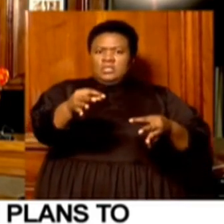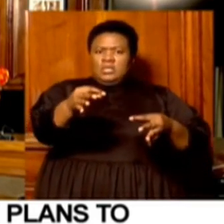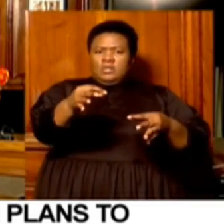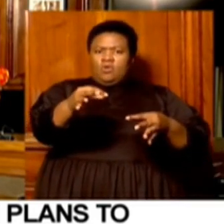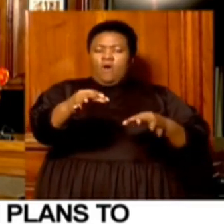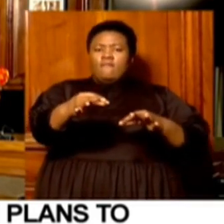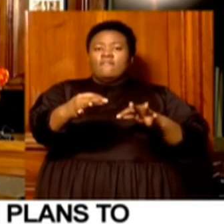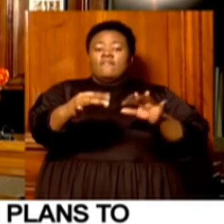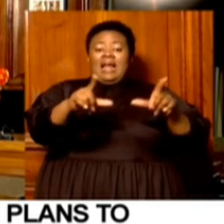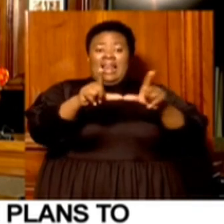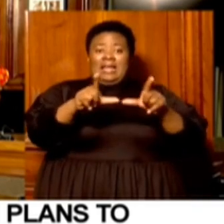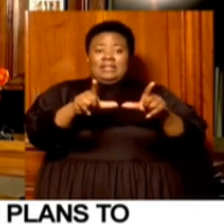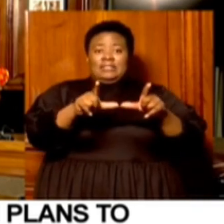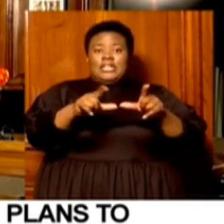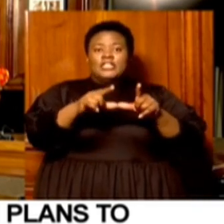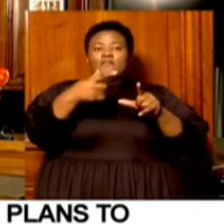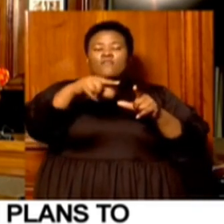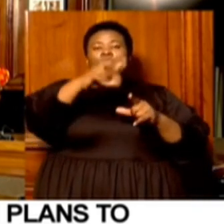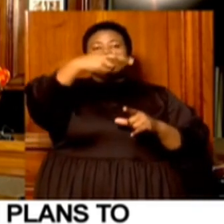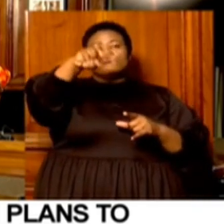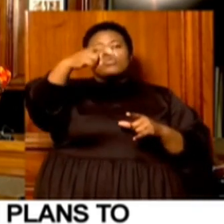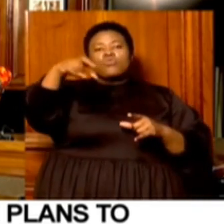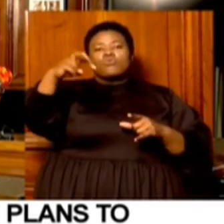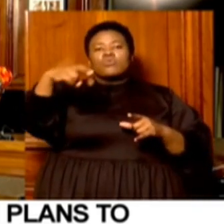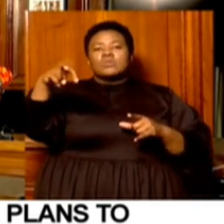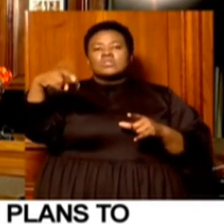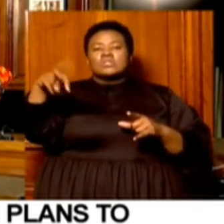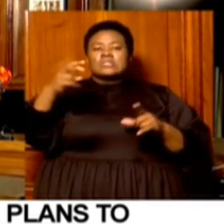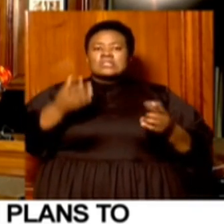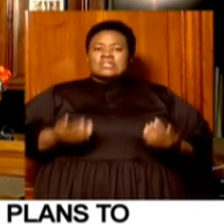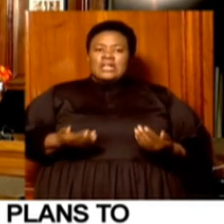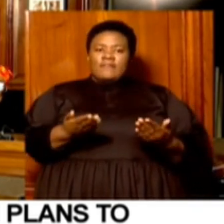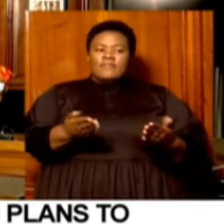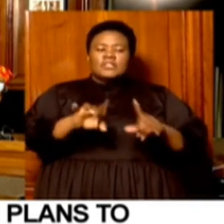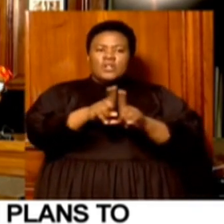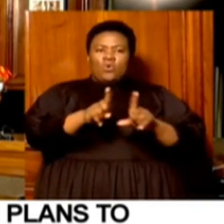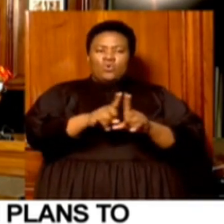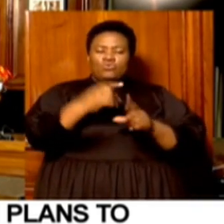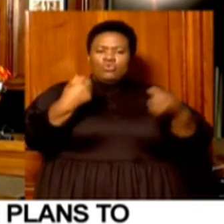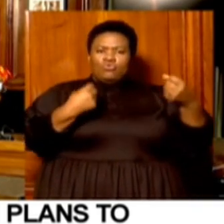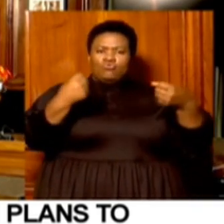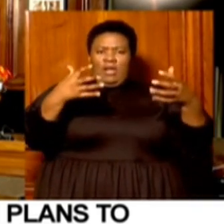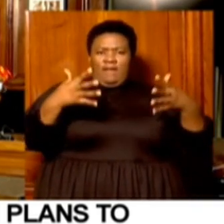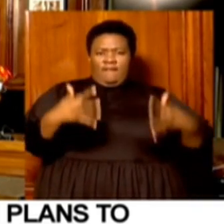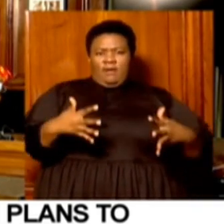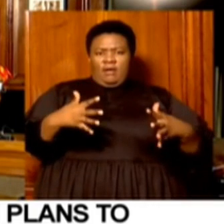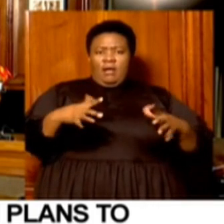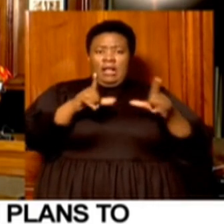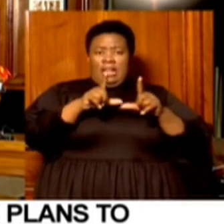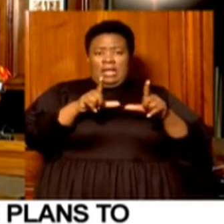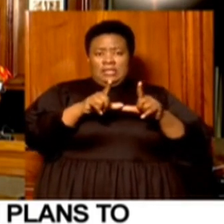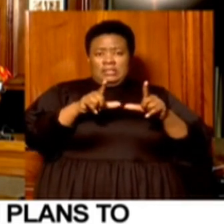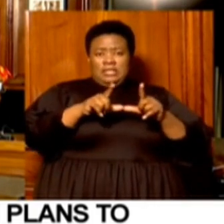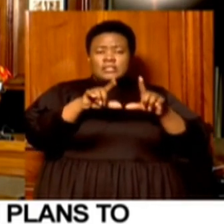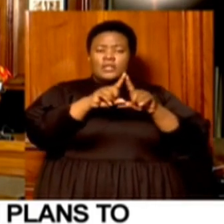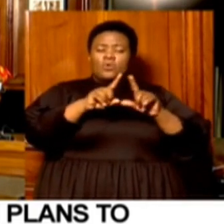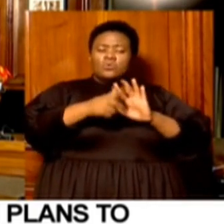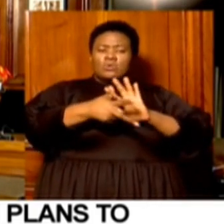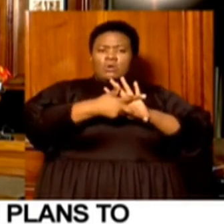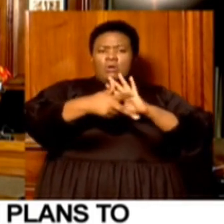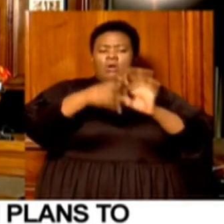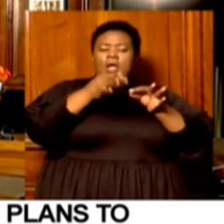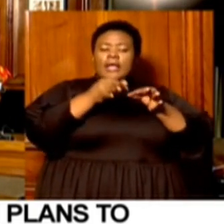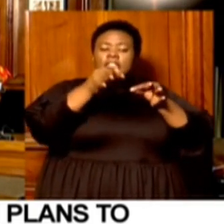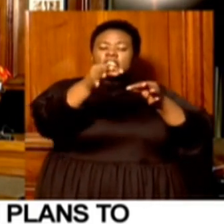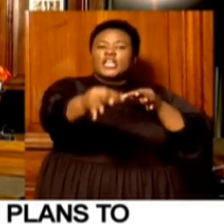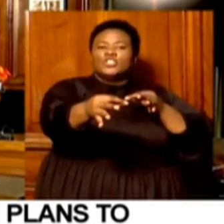licenses for tourist services, the renewal of driver's licenses and professional driver's permits was granted an